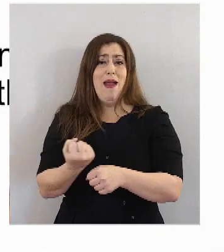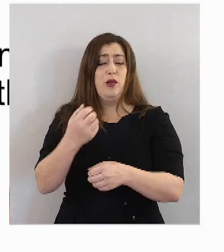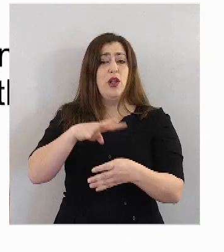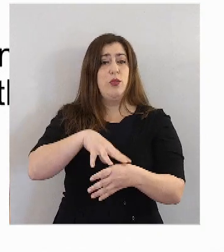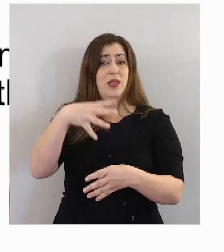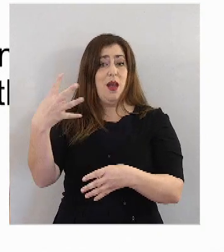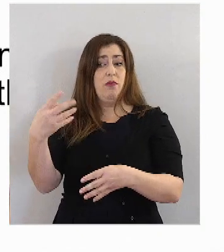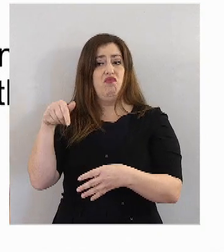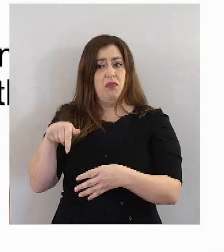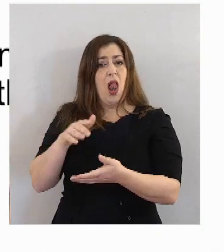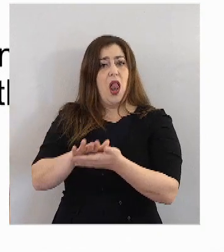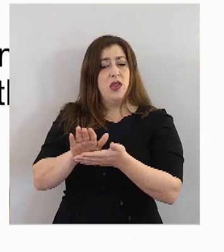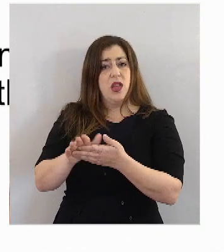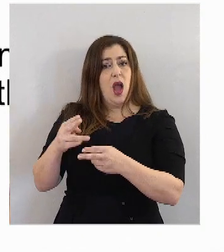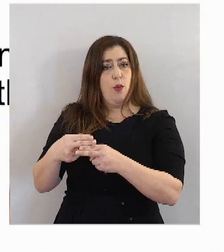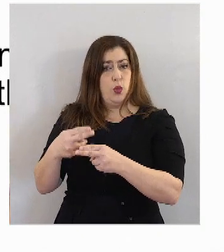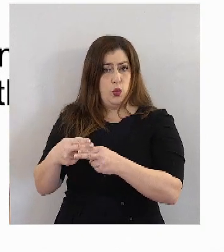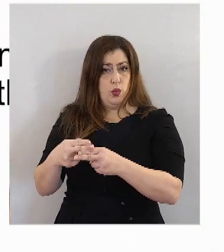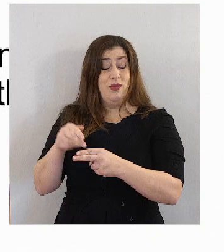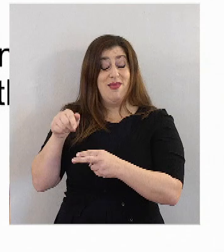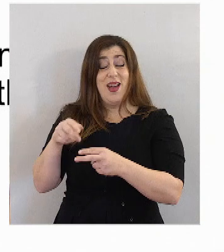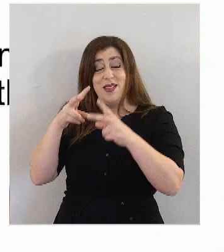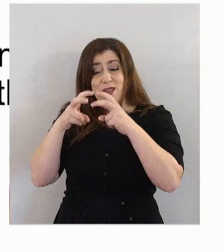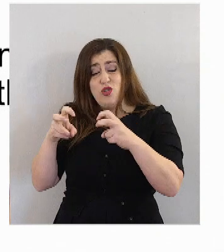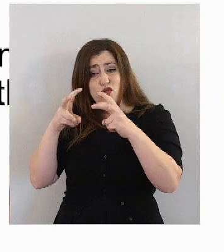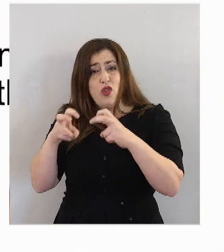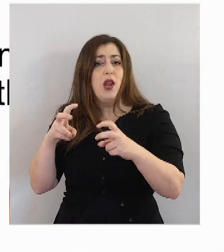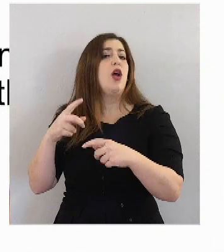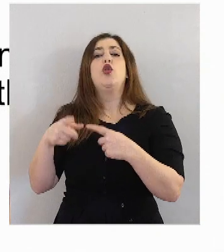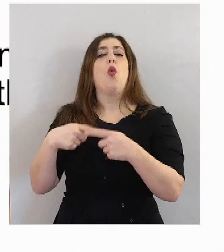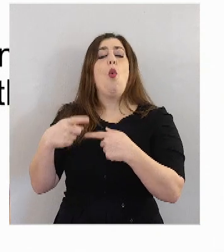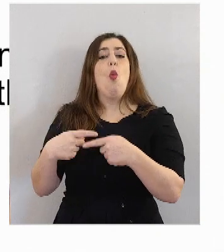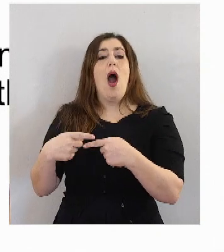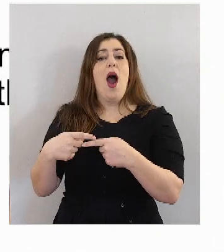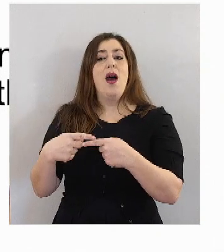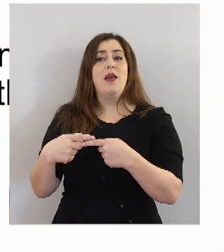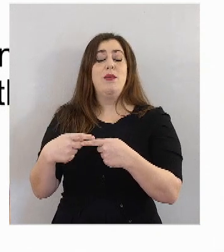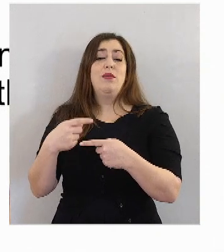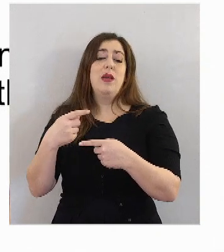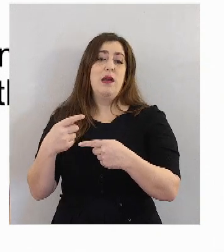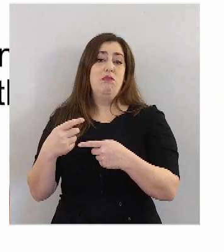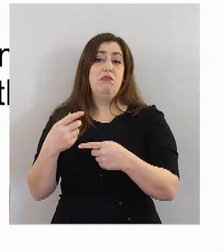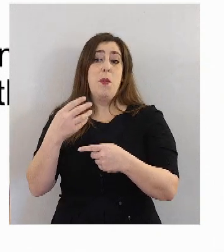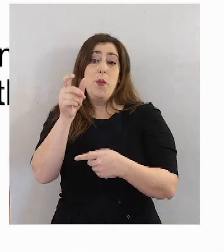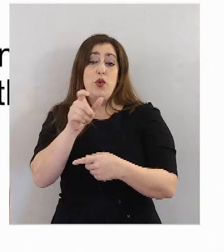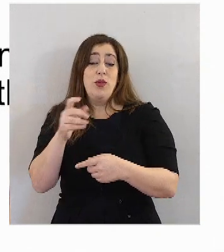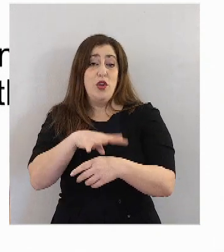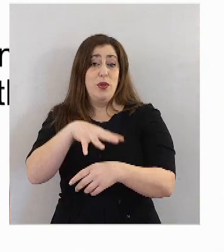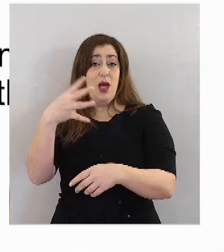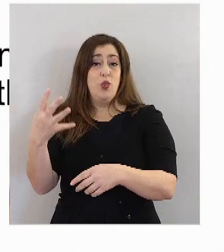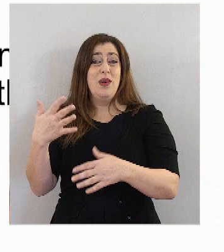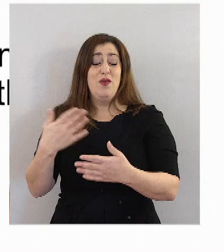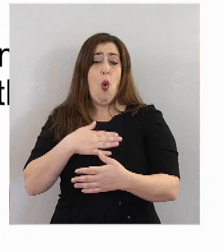which conducted research on health inequalities experienced by LGBTI persons and also